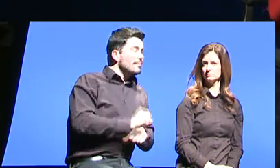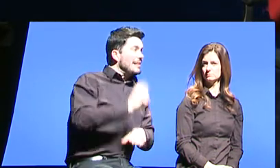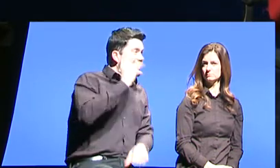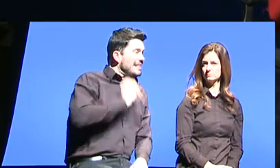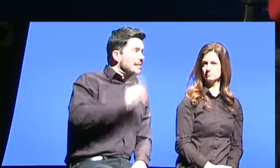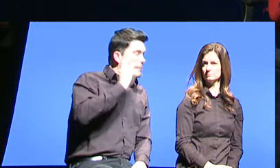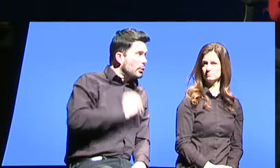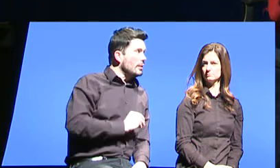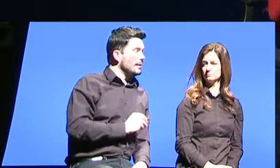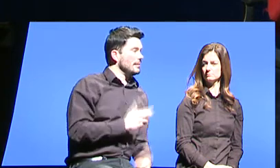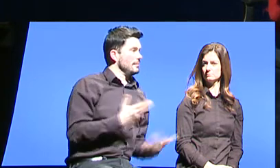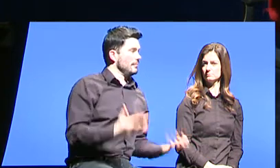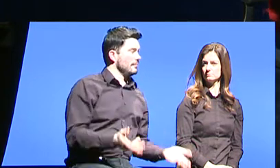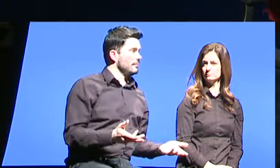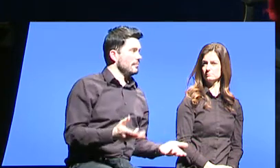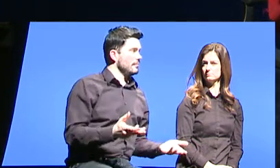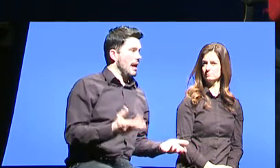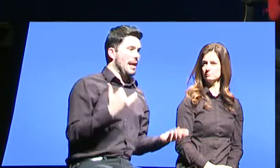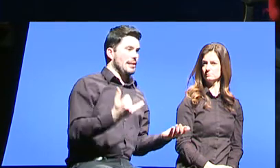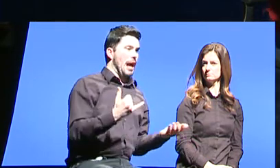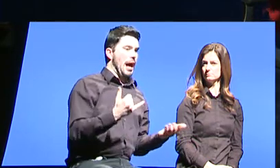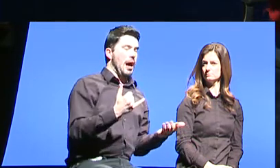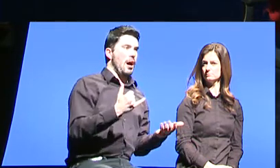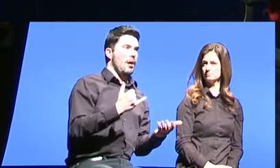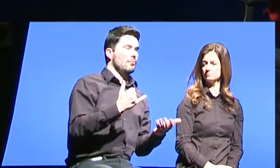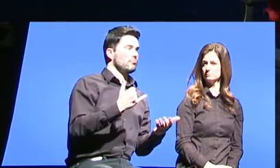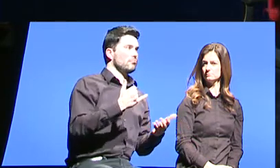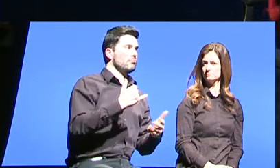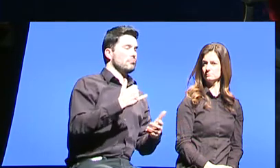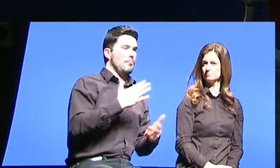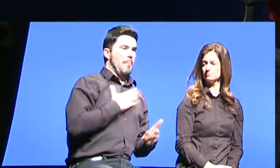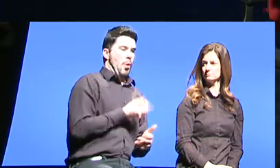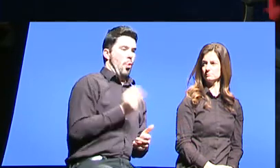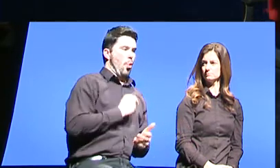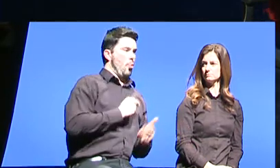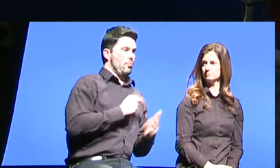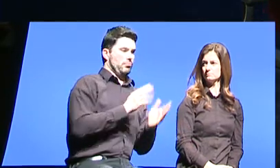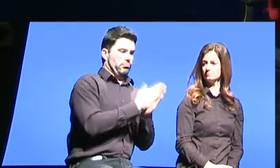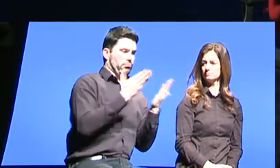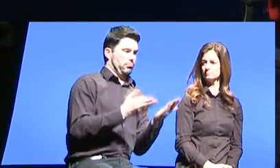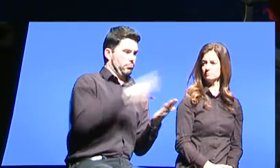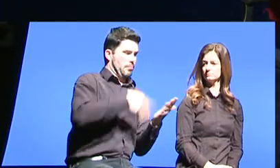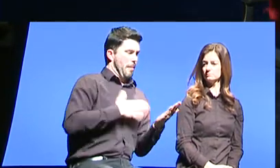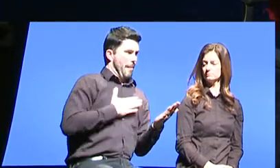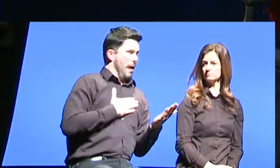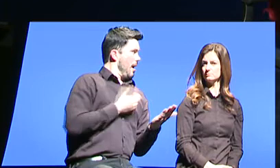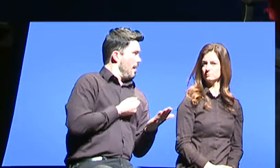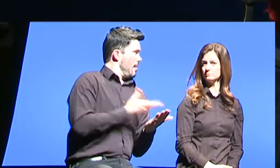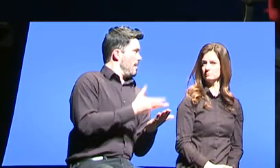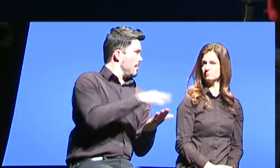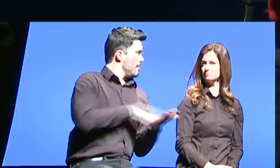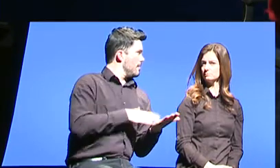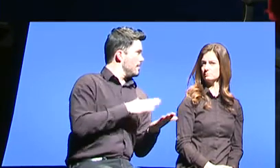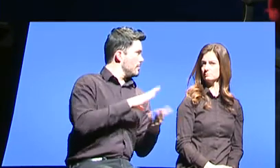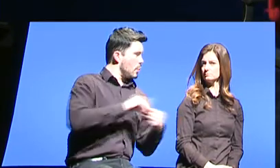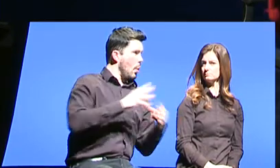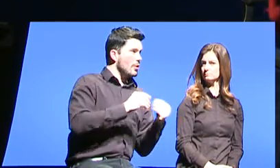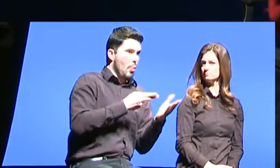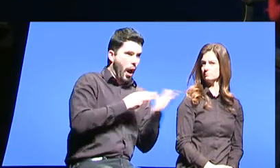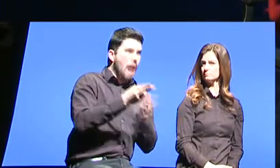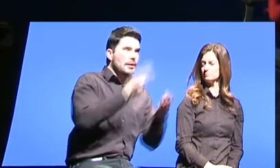experienced, and to have our own platforms and have our own scripts, like no filter, no nothing. It's the most raw, most honest